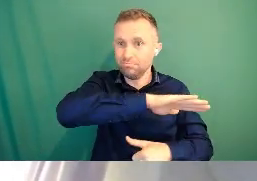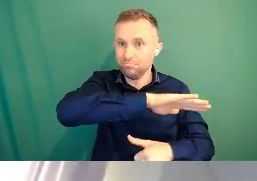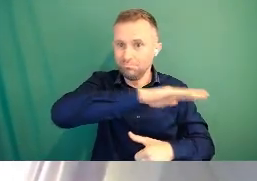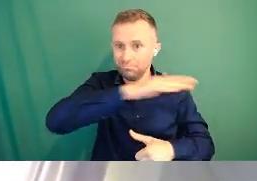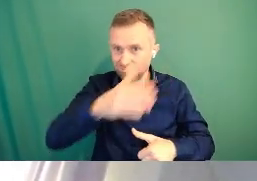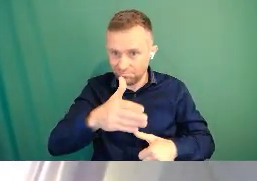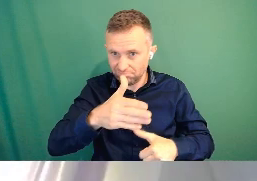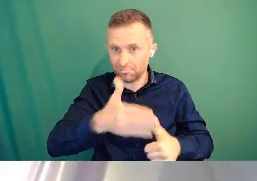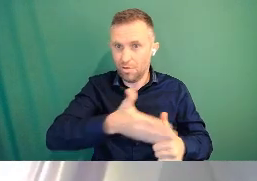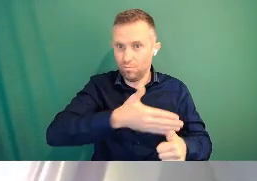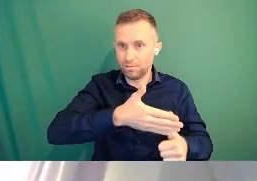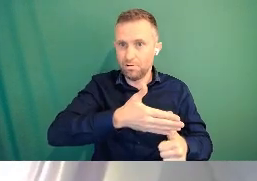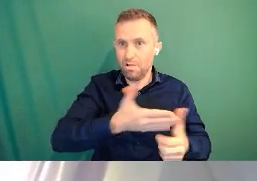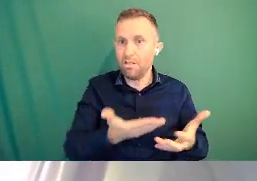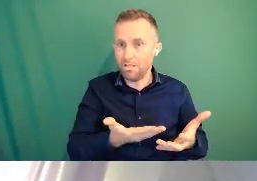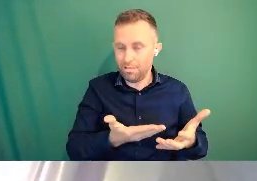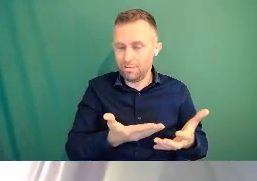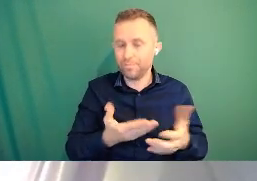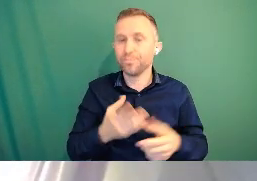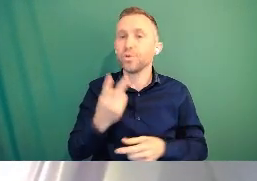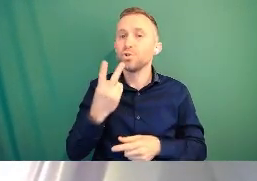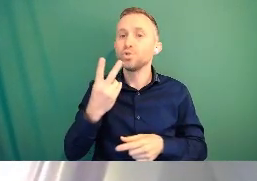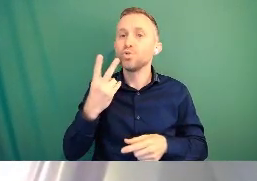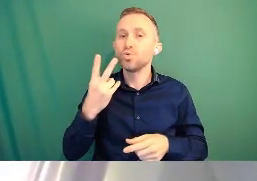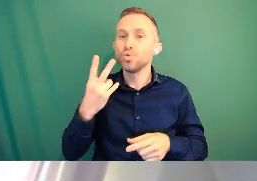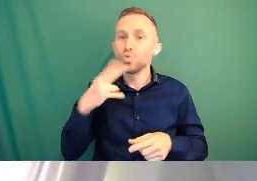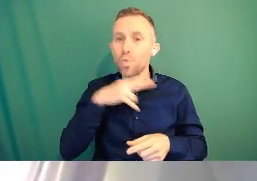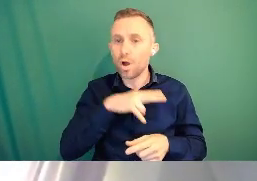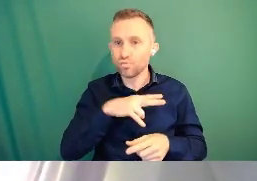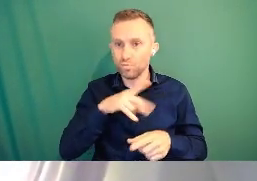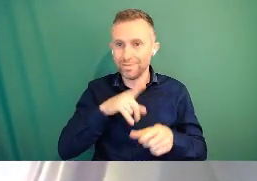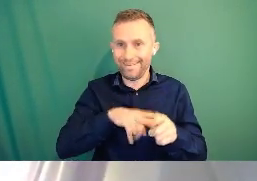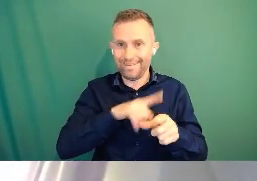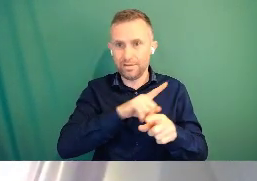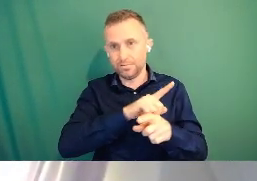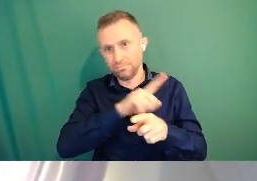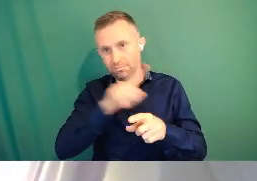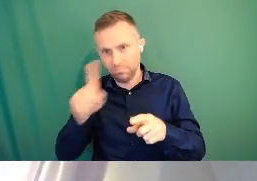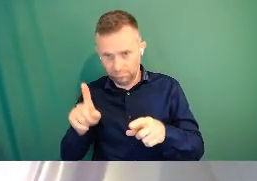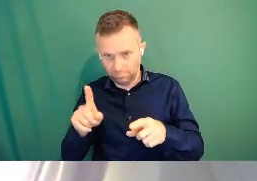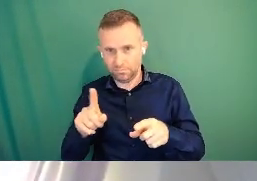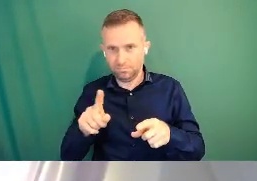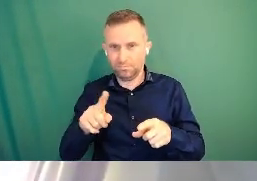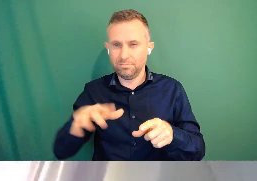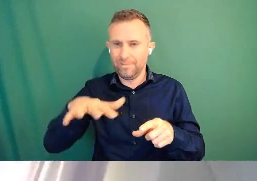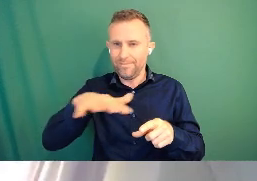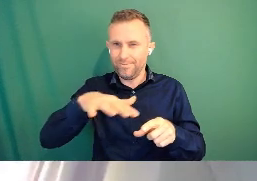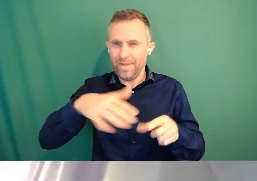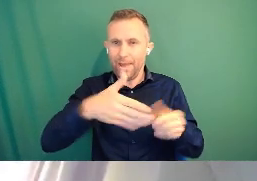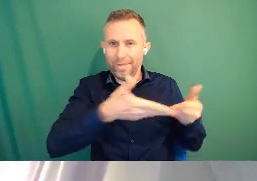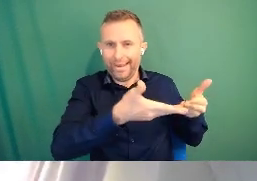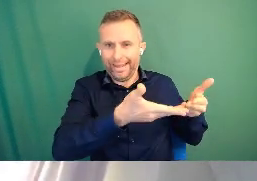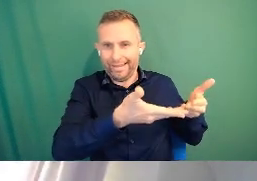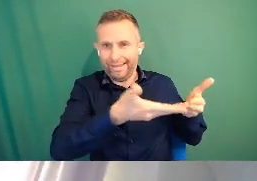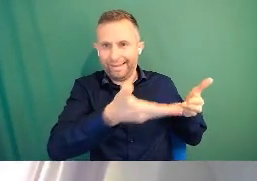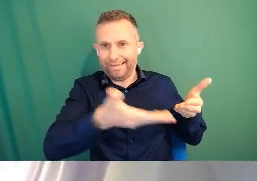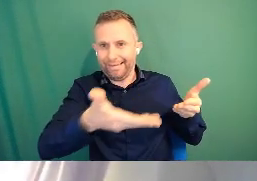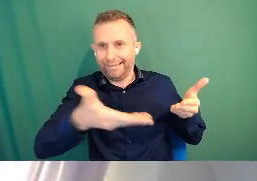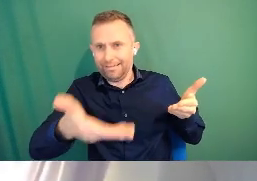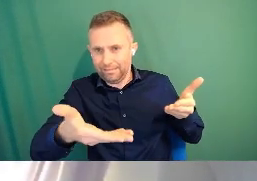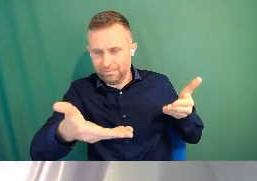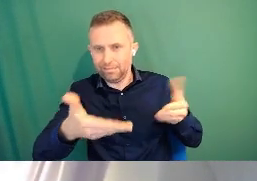period. So a couple of hundred years later, an ancestor of Robert Fitzhamon, the first Lord of